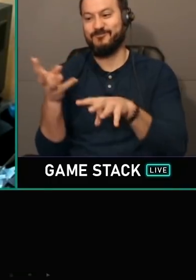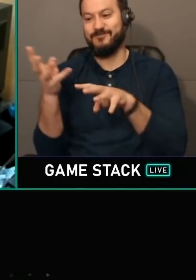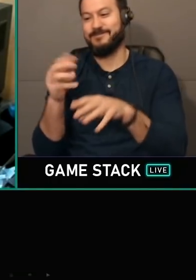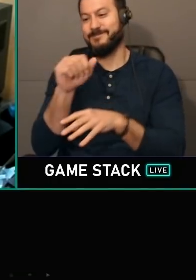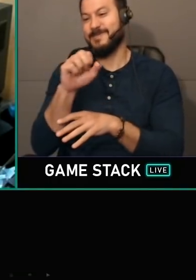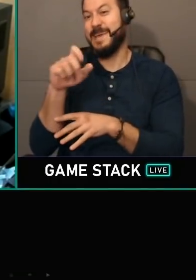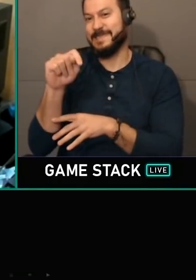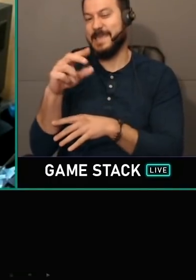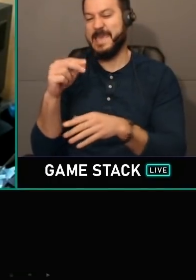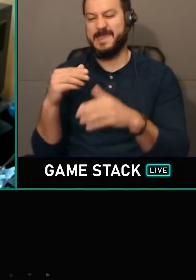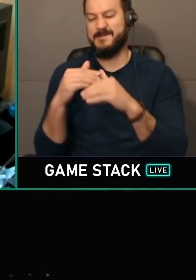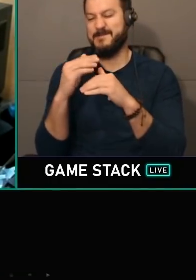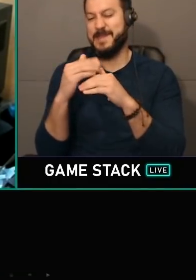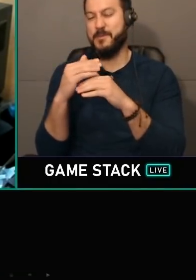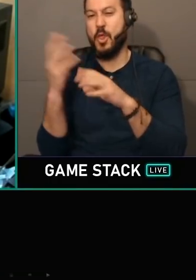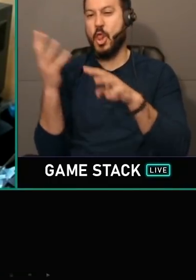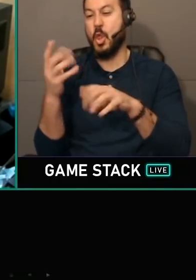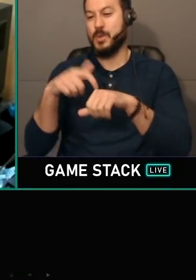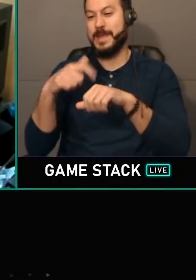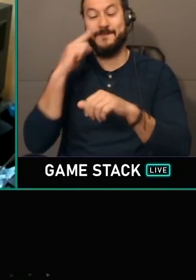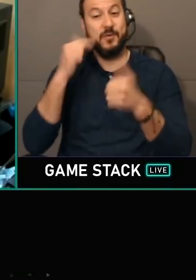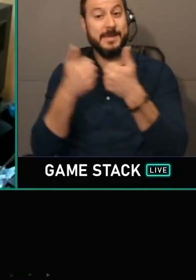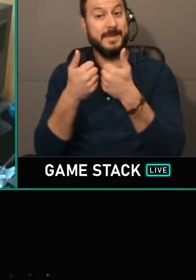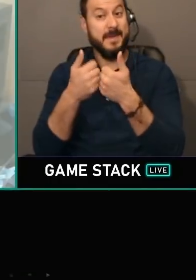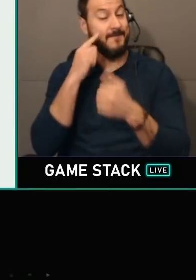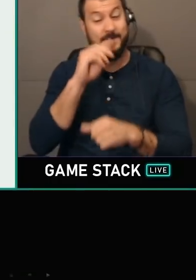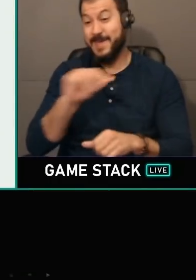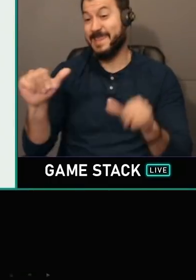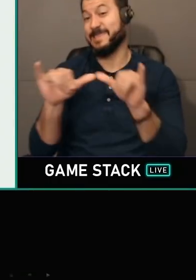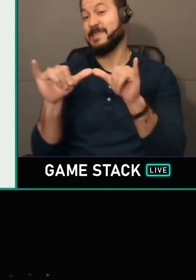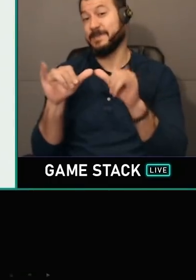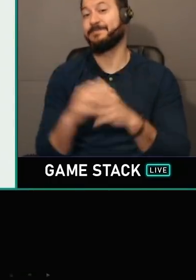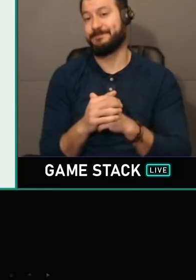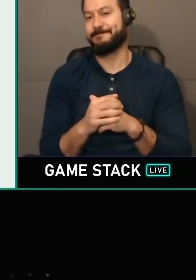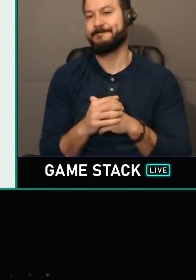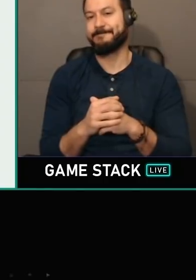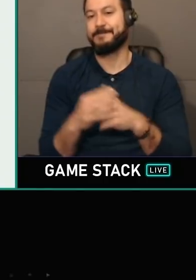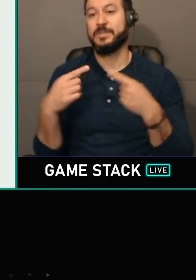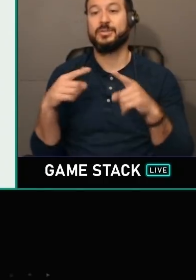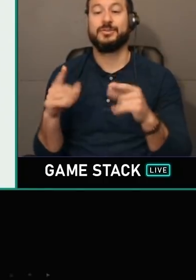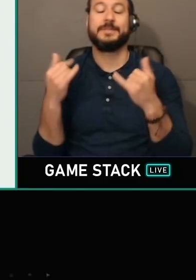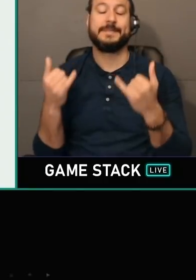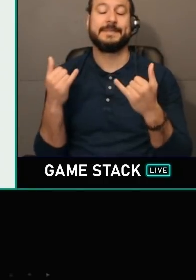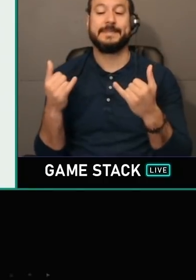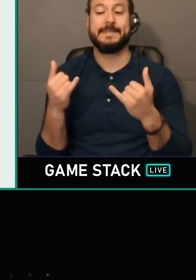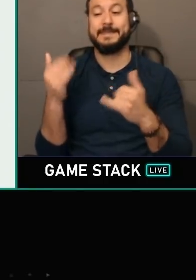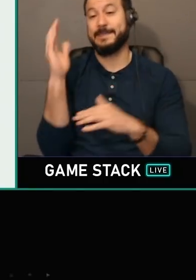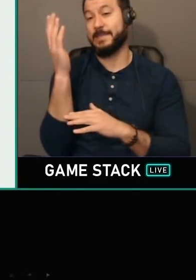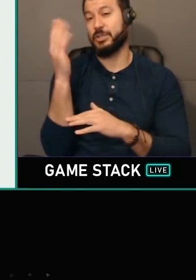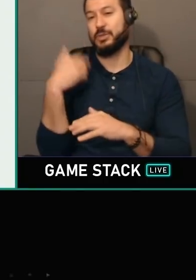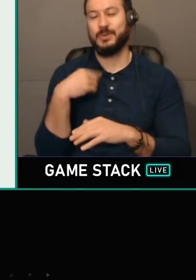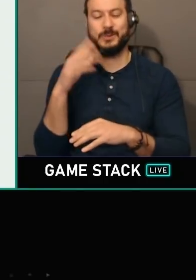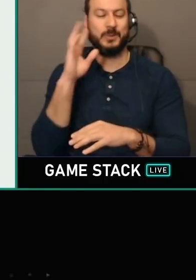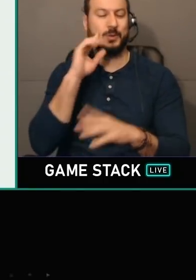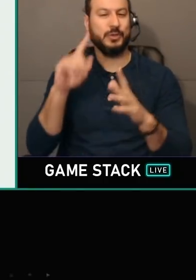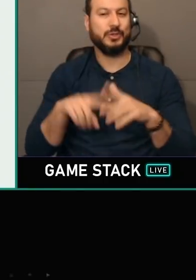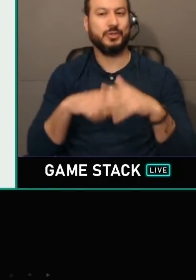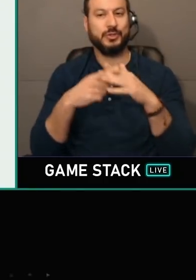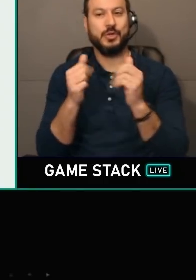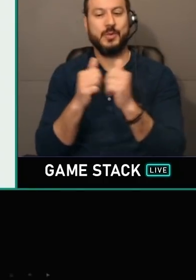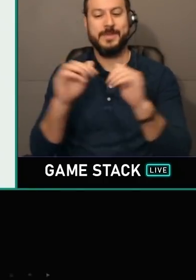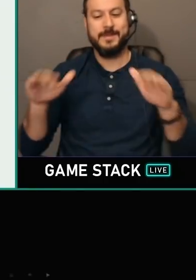load times for games of any size. During today's session, we will first start with an introduction